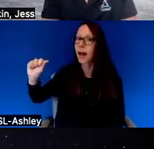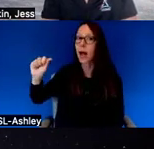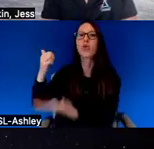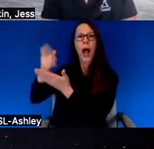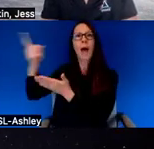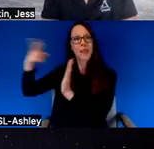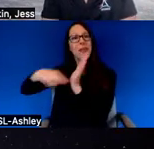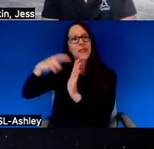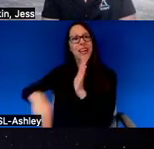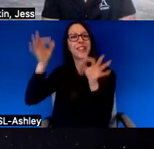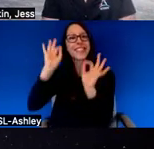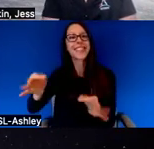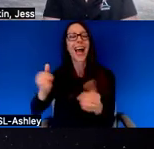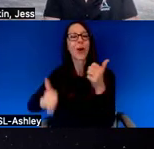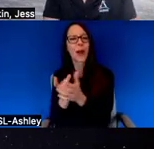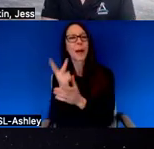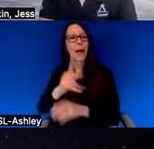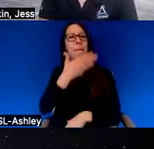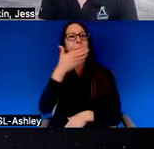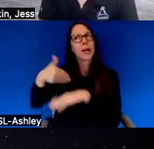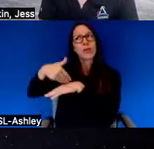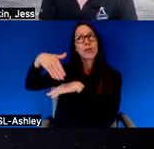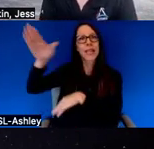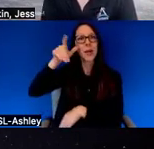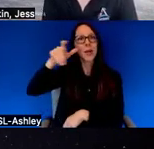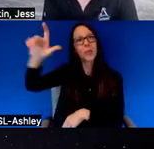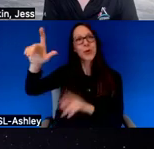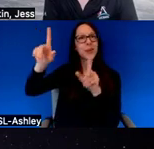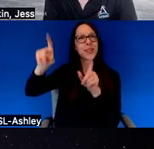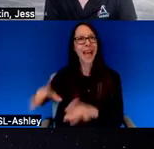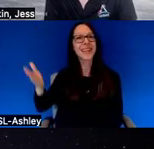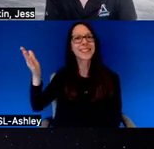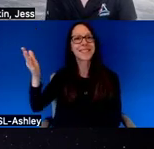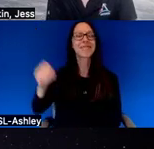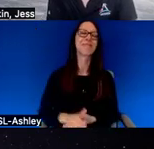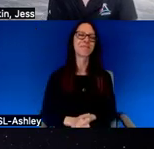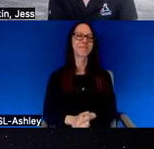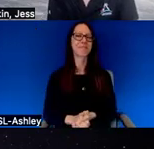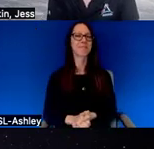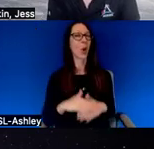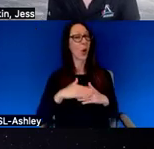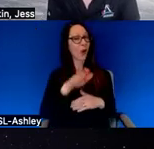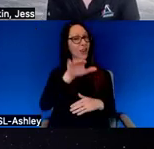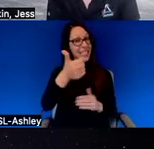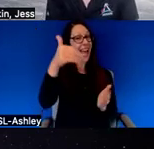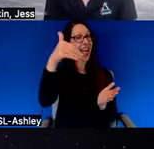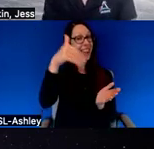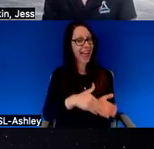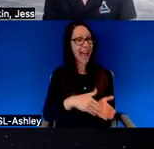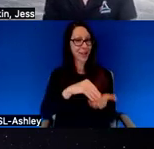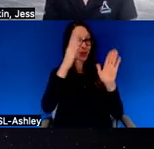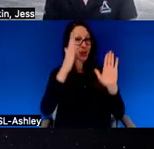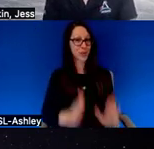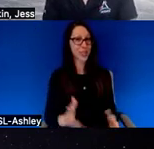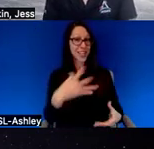be sent to space to be tested. It's a really cool project. They've had over 10,000 students participate, and